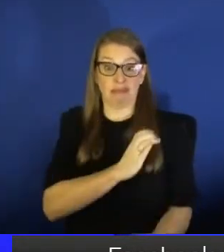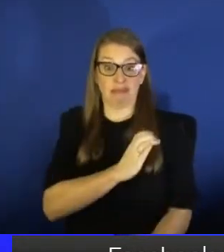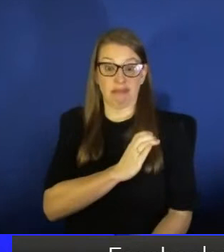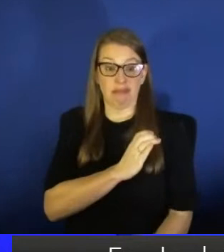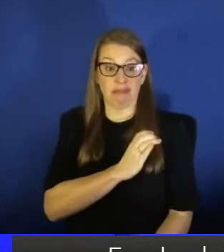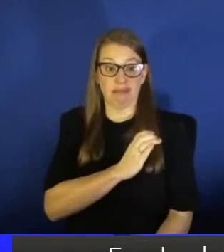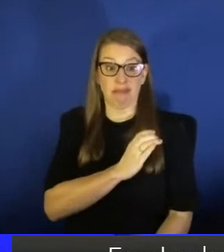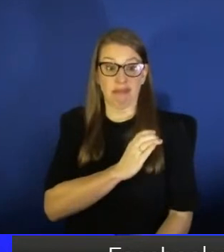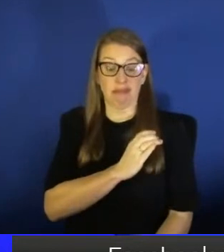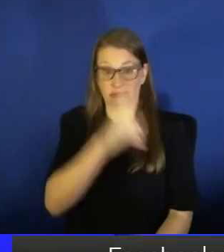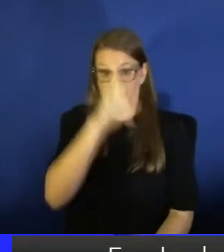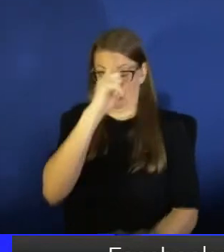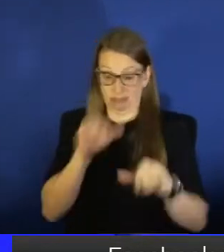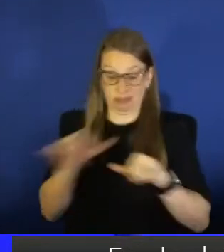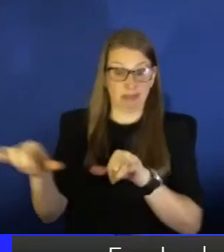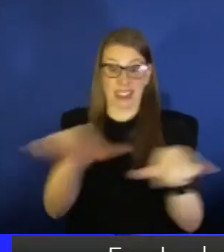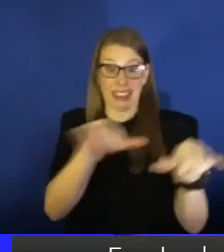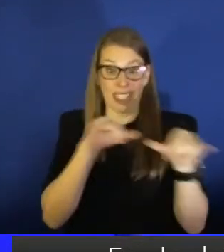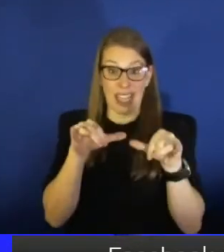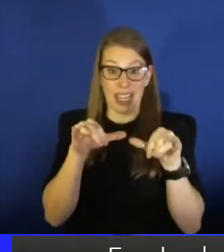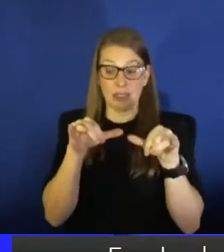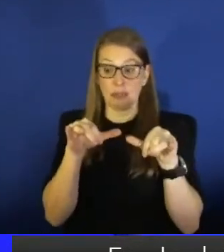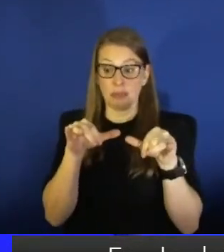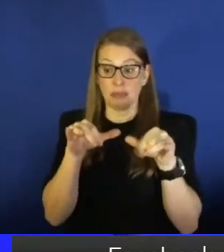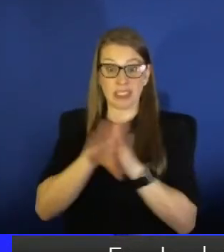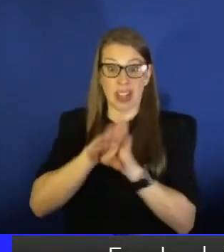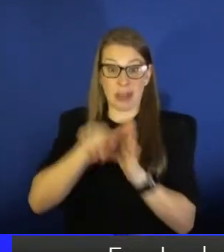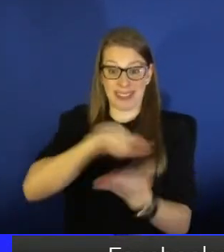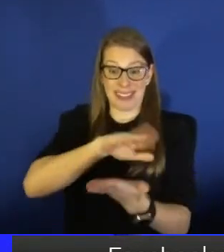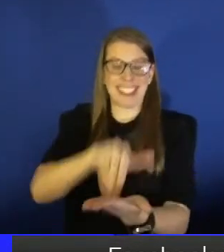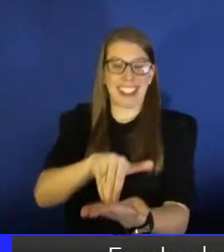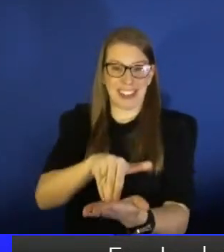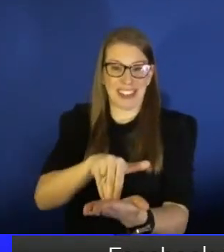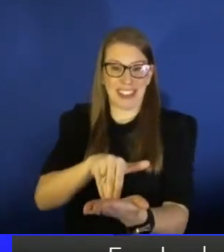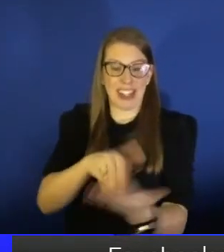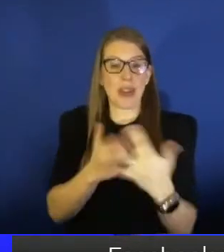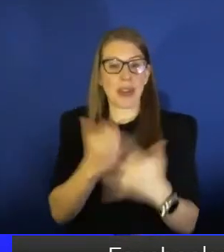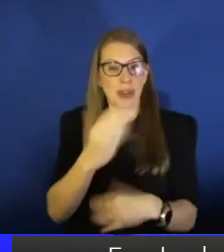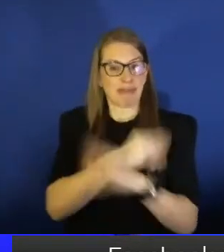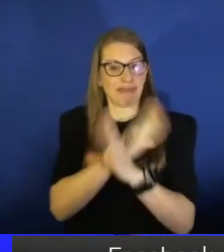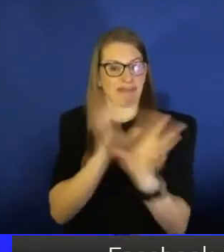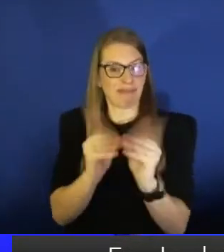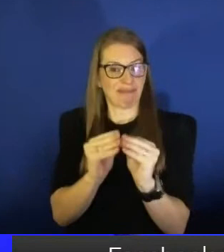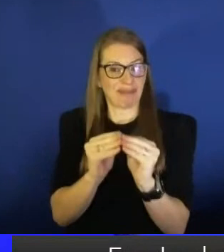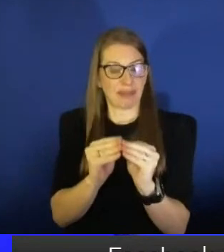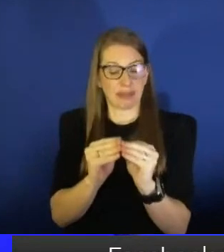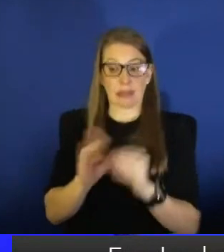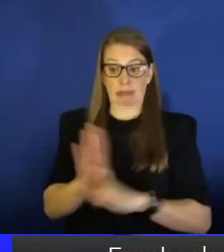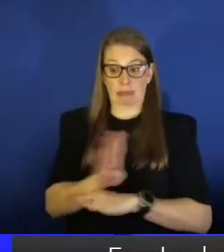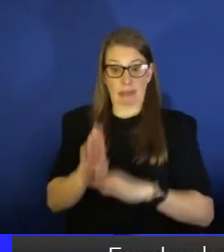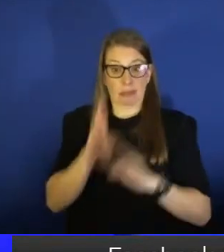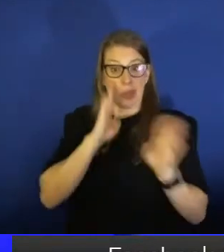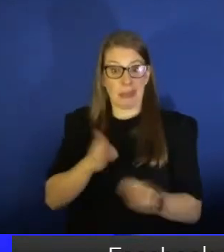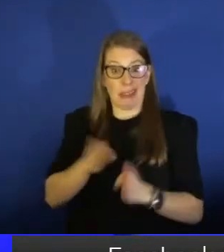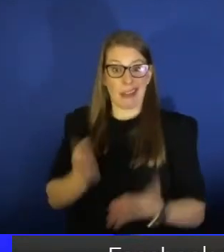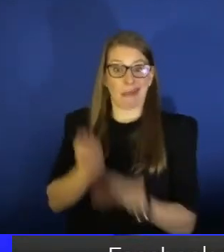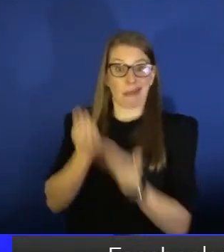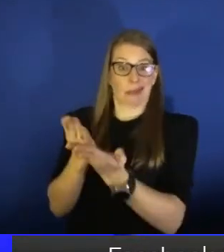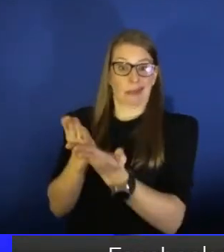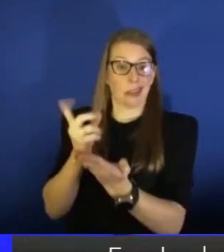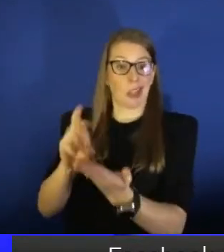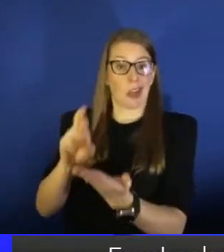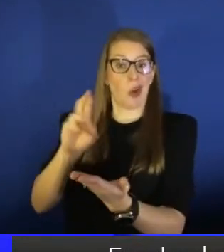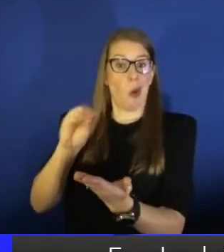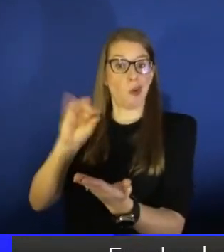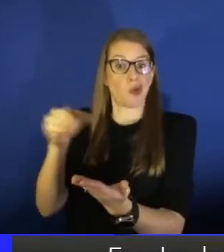like-minded individuals around developing the Center for Rural Health. The business plan, and then submitting that back to Dr. Ojo for approval to